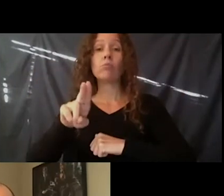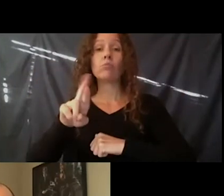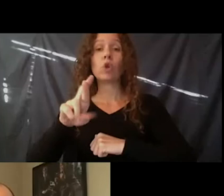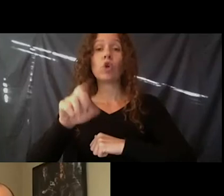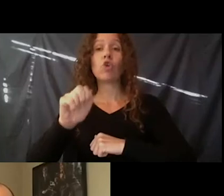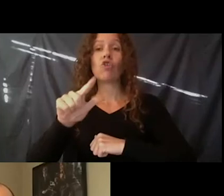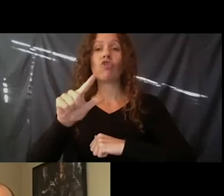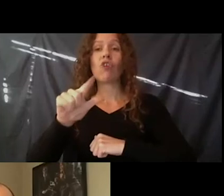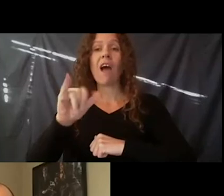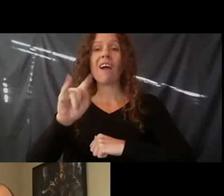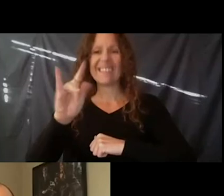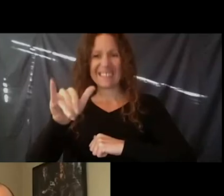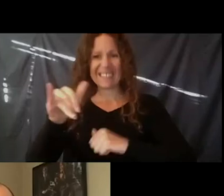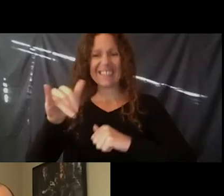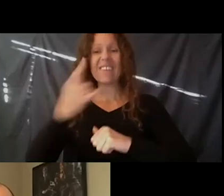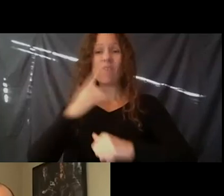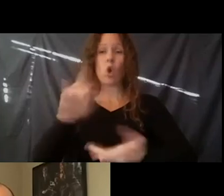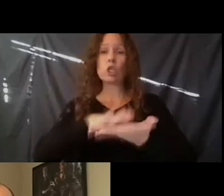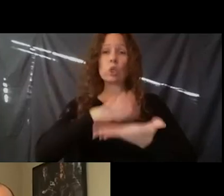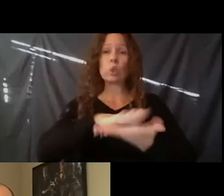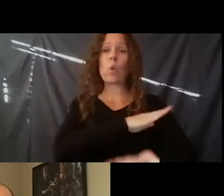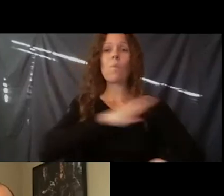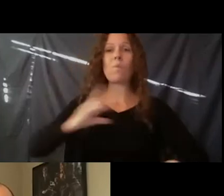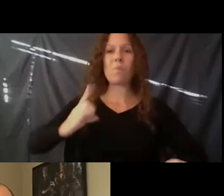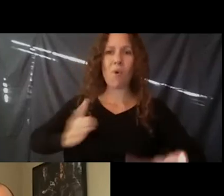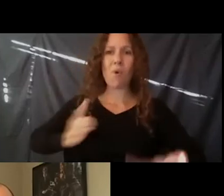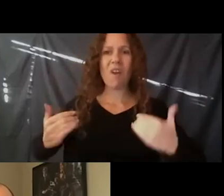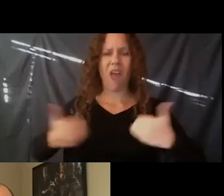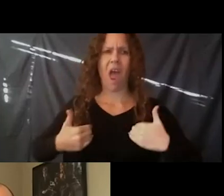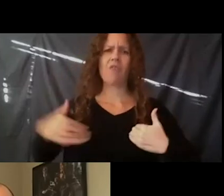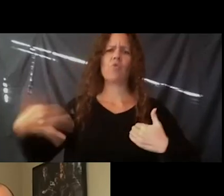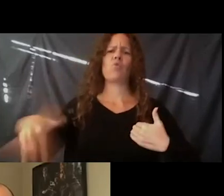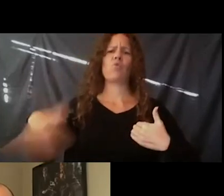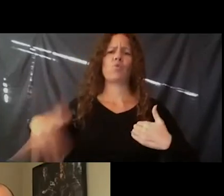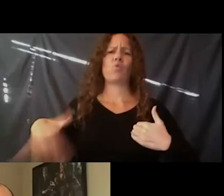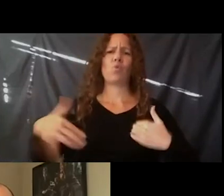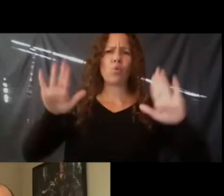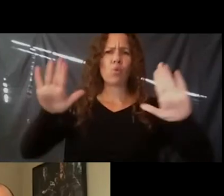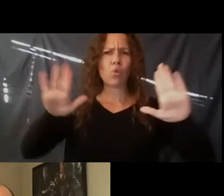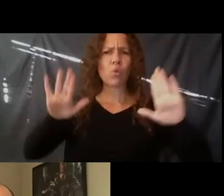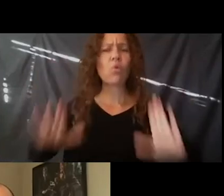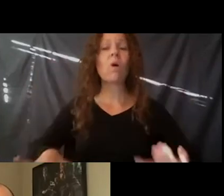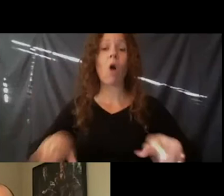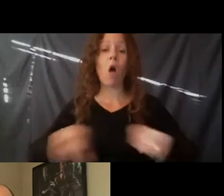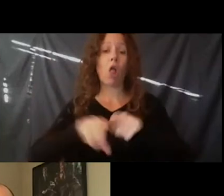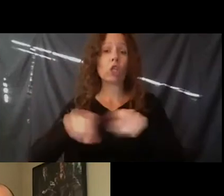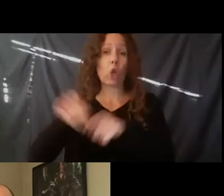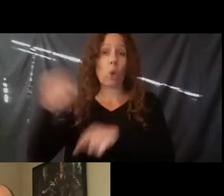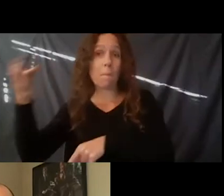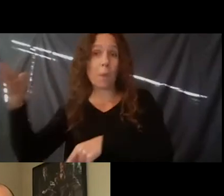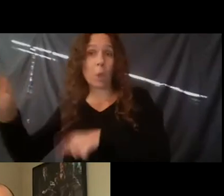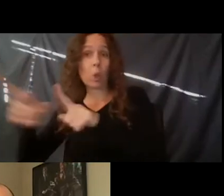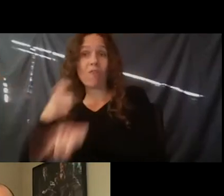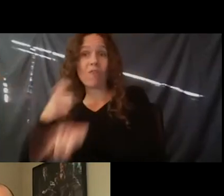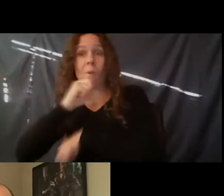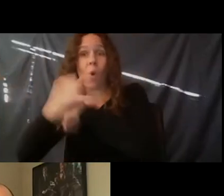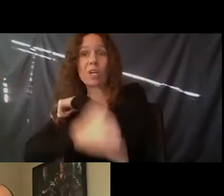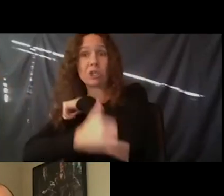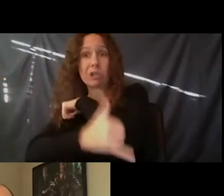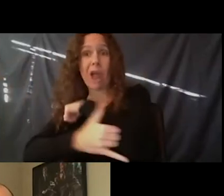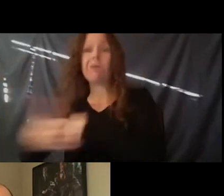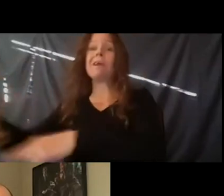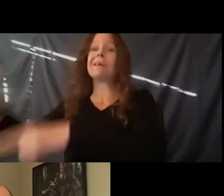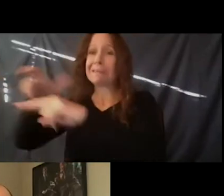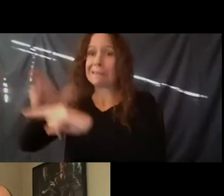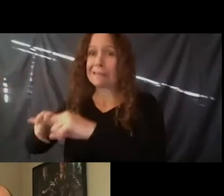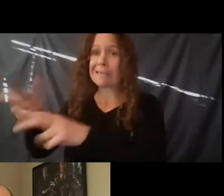which is incredible. And we took seats not only in the blue parts of Orange County, we took seats in the red parts of Orange